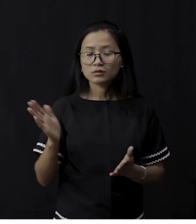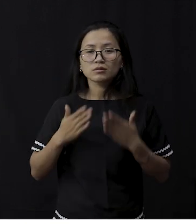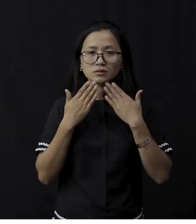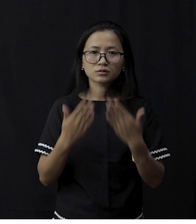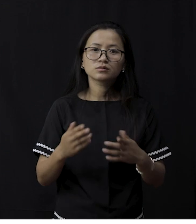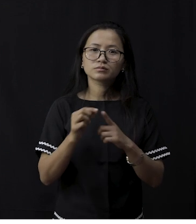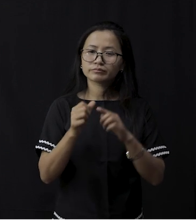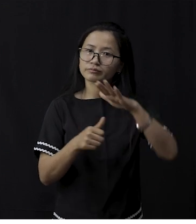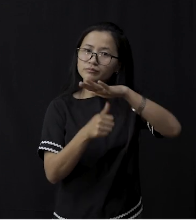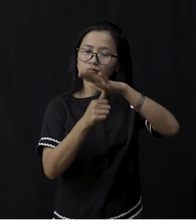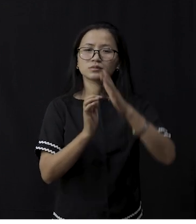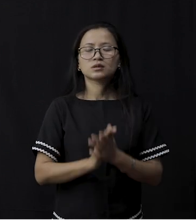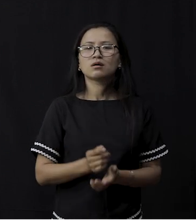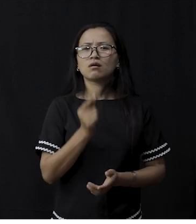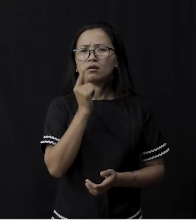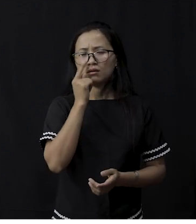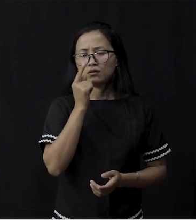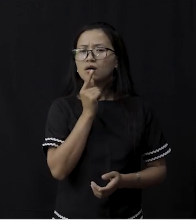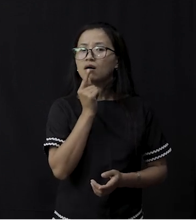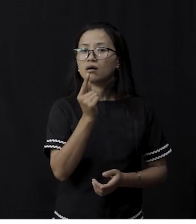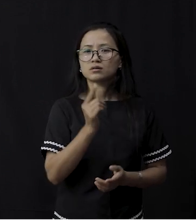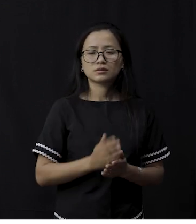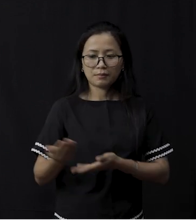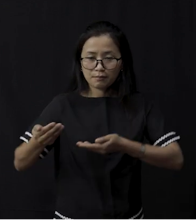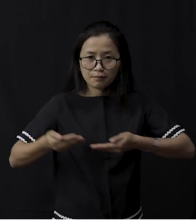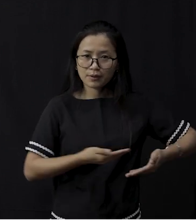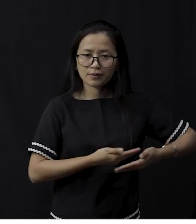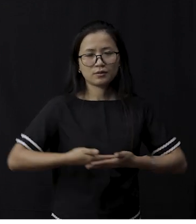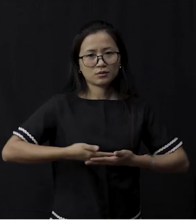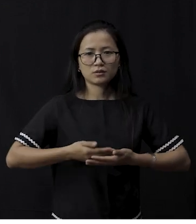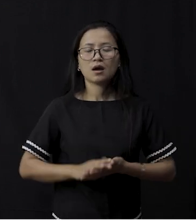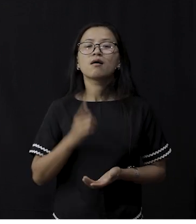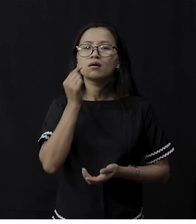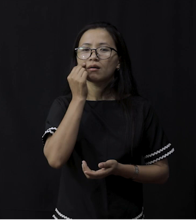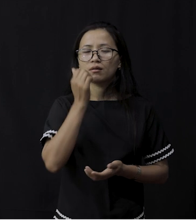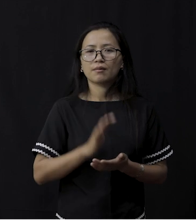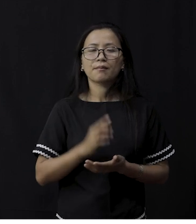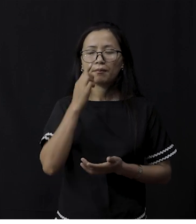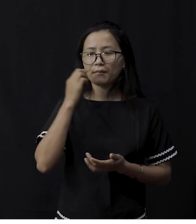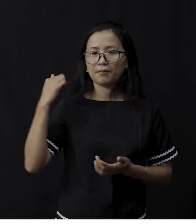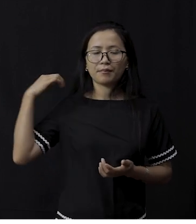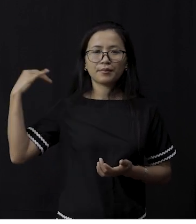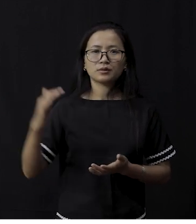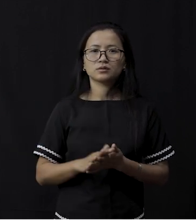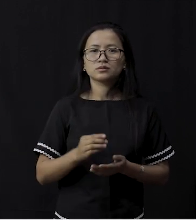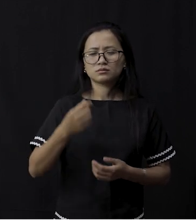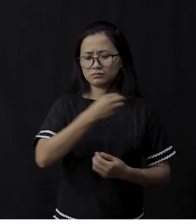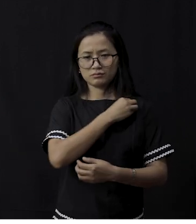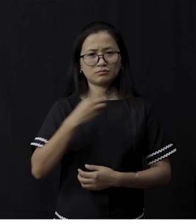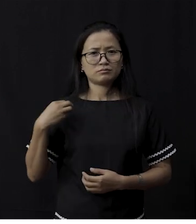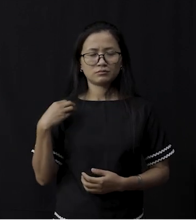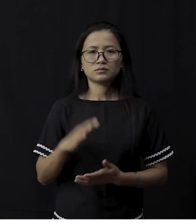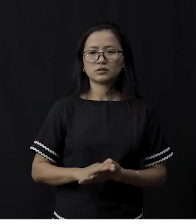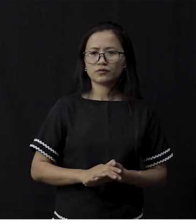your principal, your aunt, the loving aunt, the baby, and a boy, brother, doctor, and